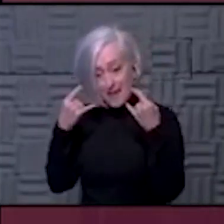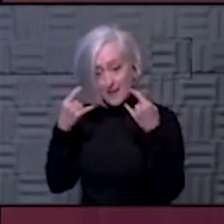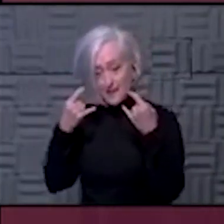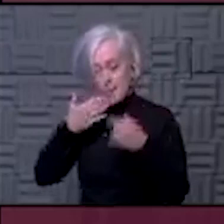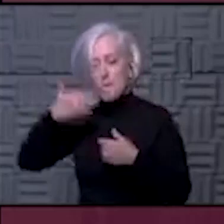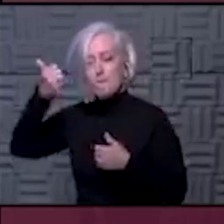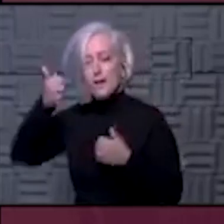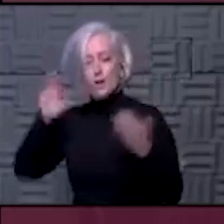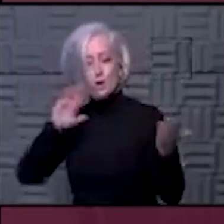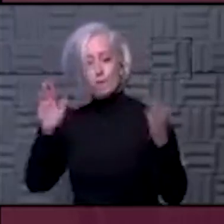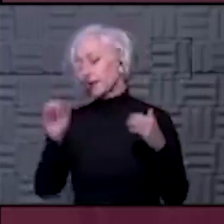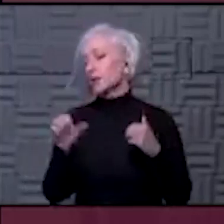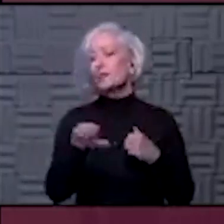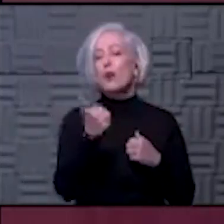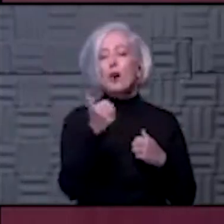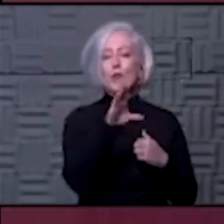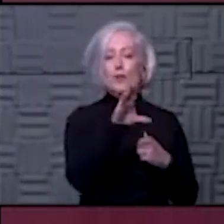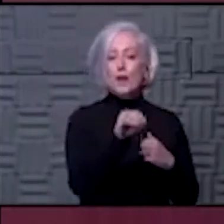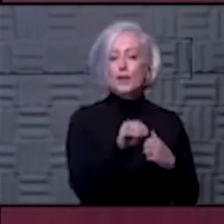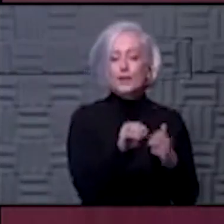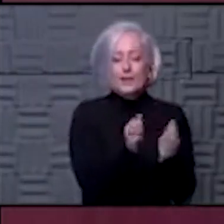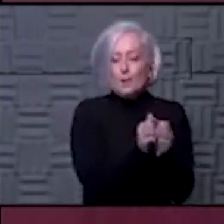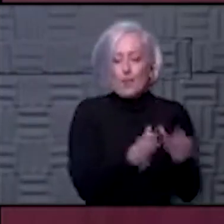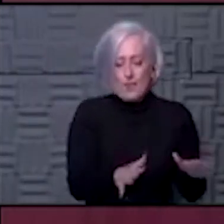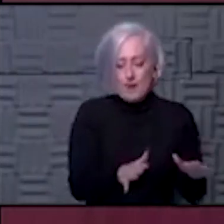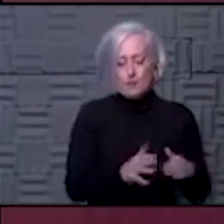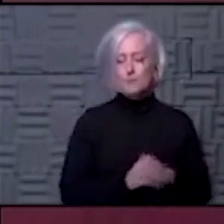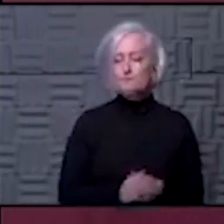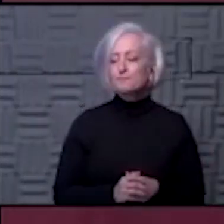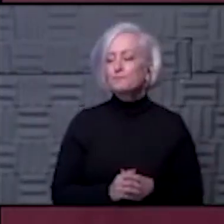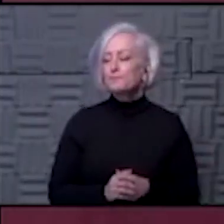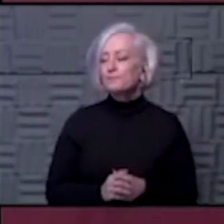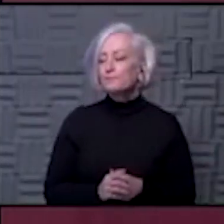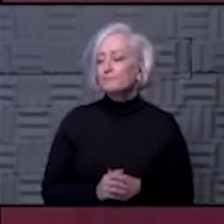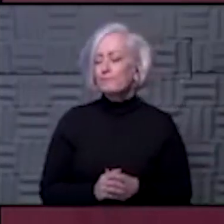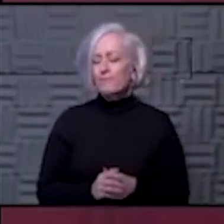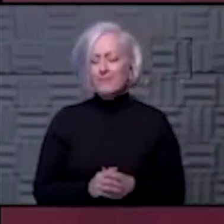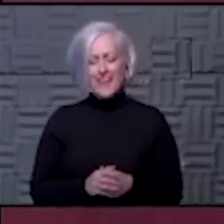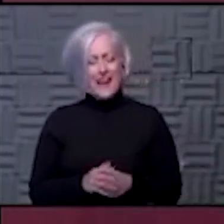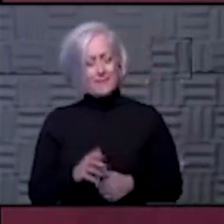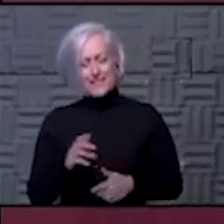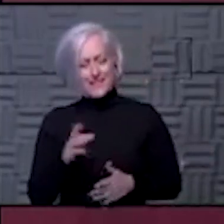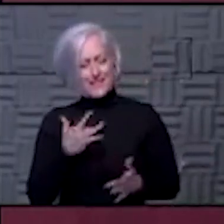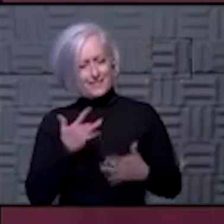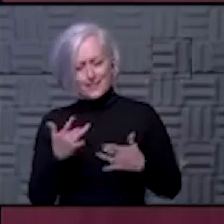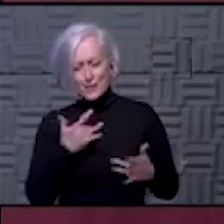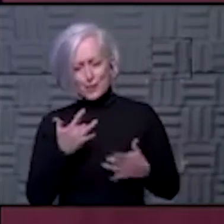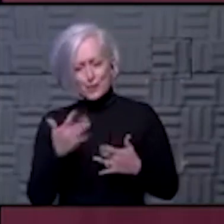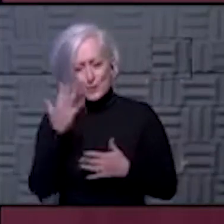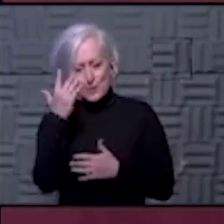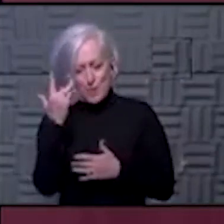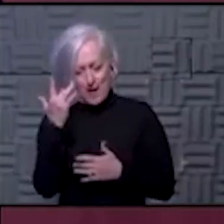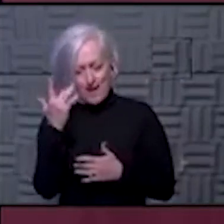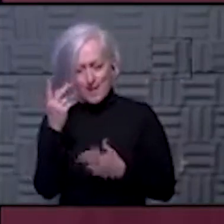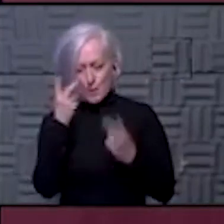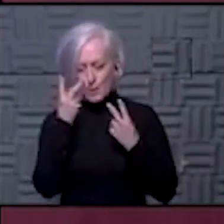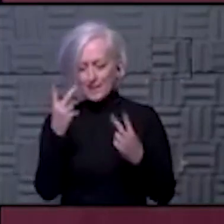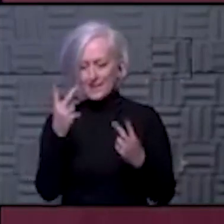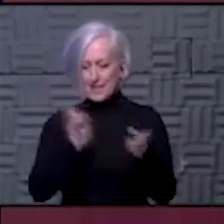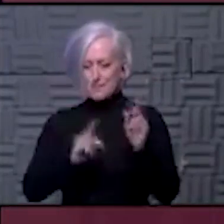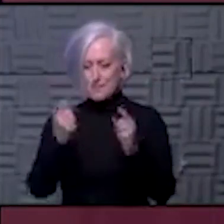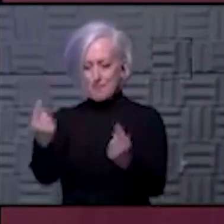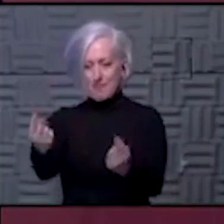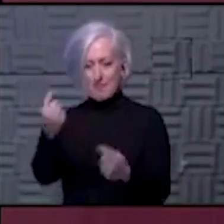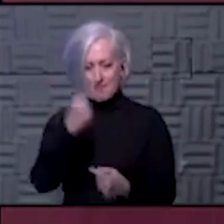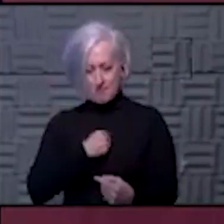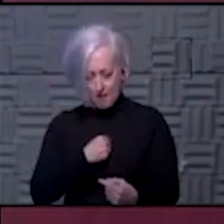it befuddles me, and maybe because I'm a healthcare provider and you see these patients coming in who have such ravages of this disease. You meet people